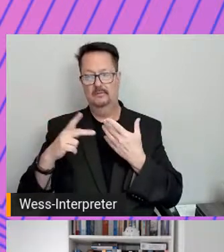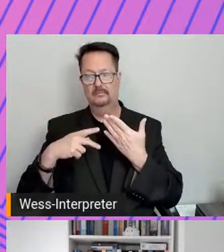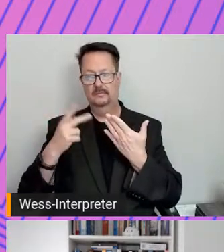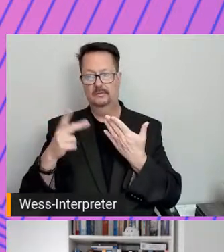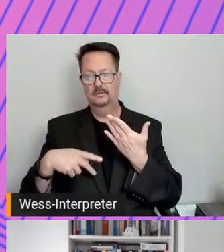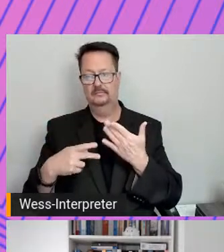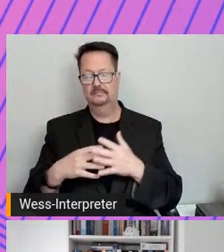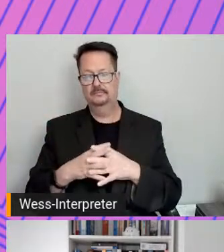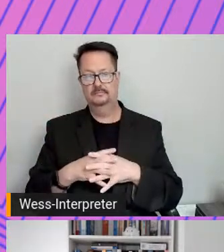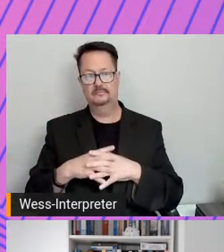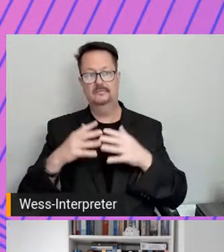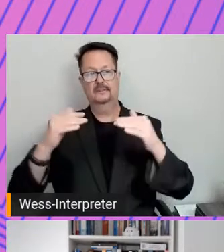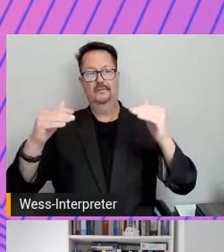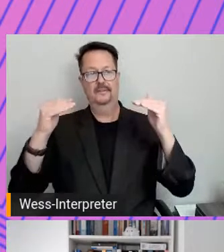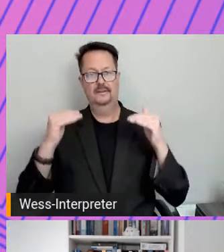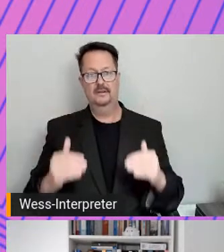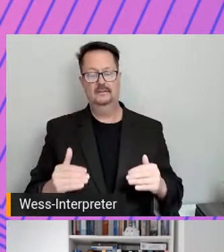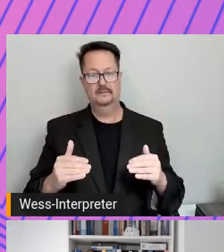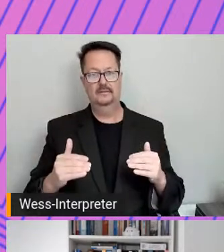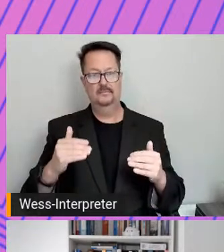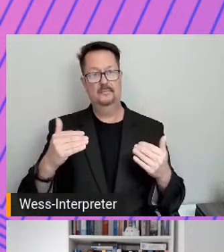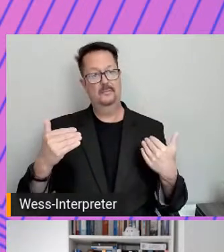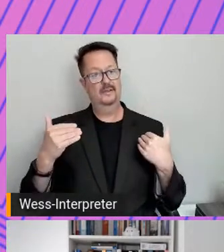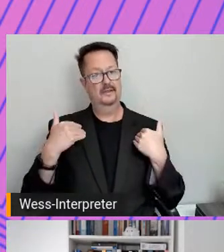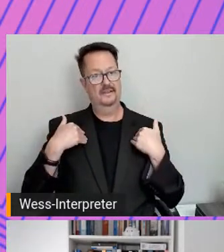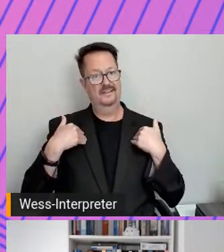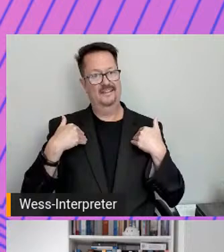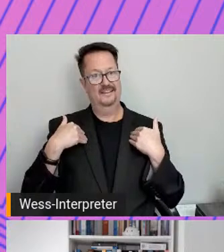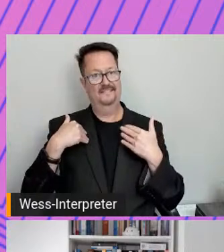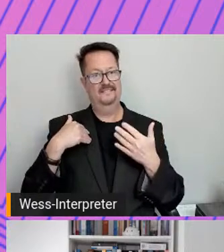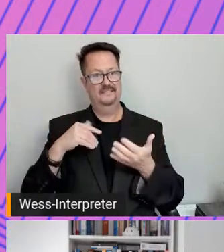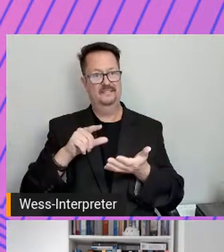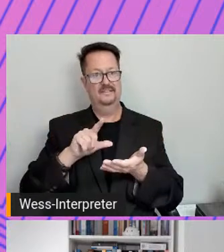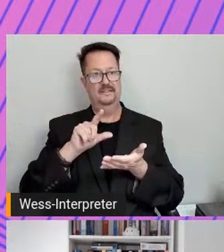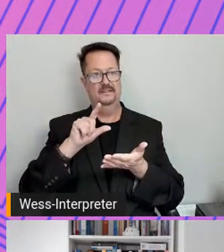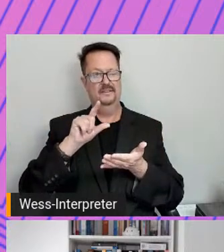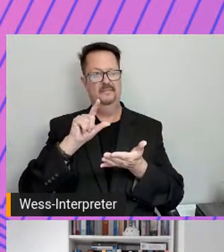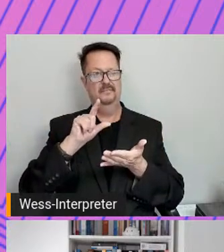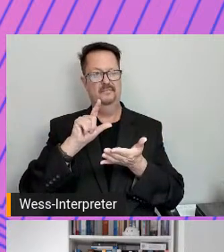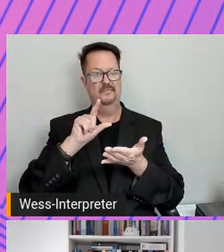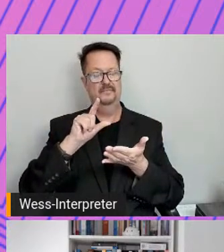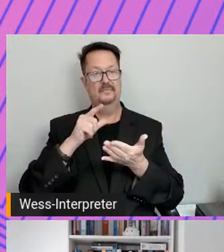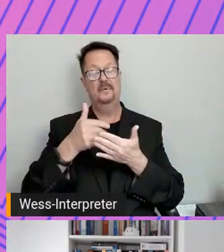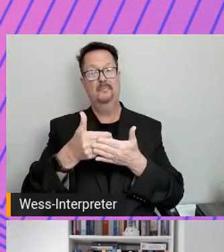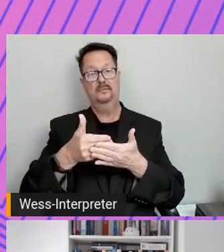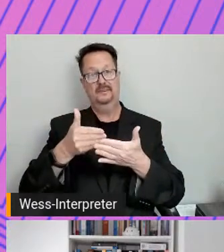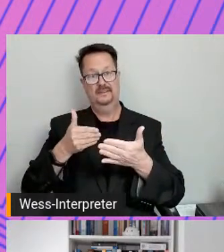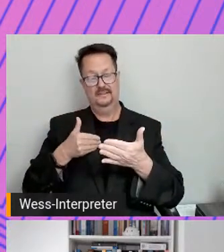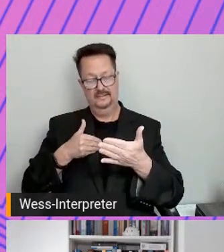now next up, we have preemptive multitasking. So with this